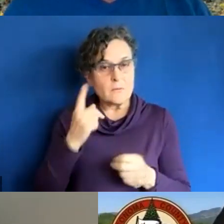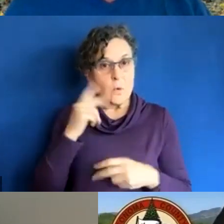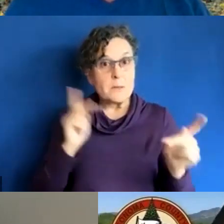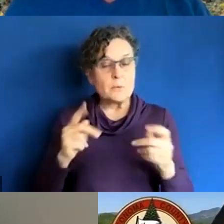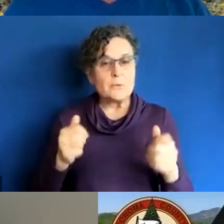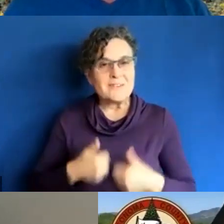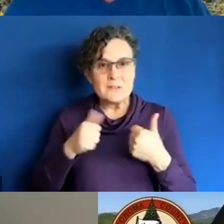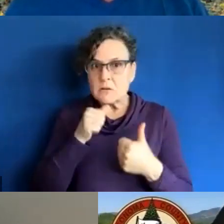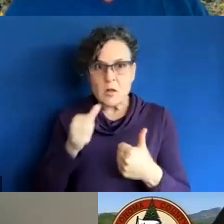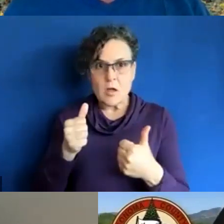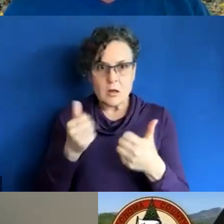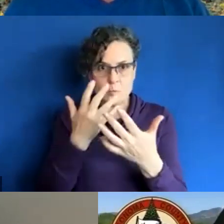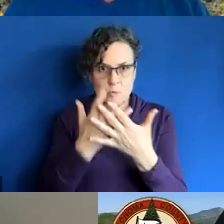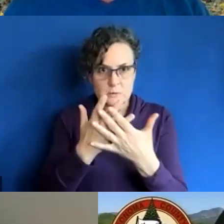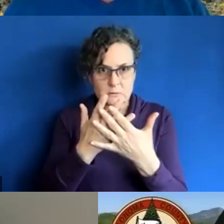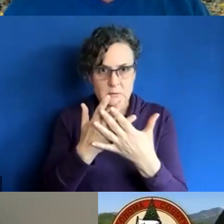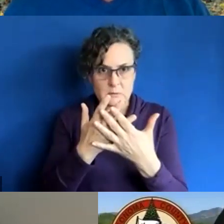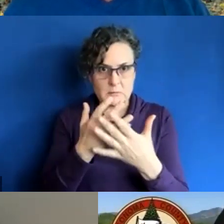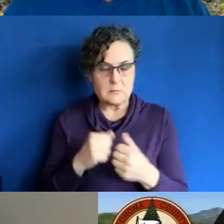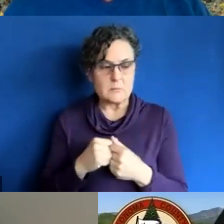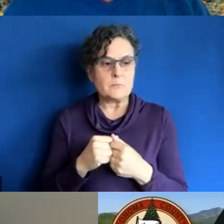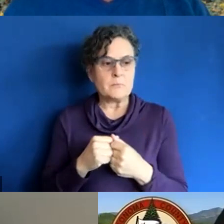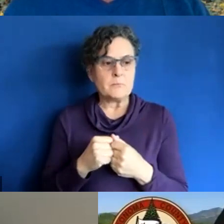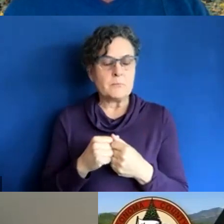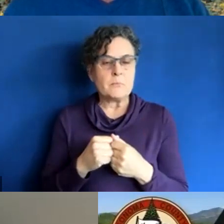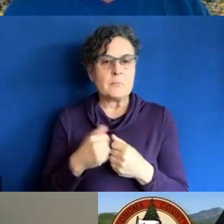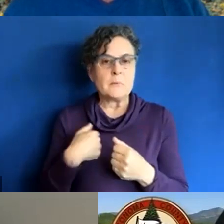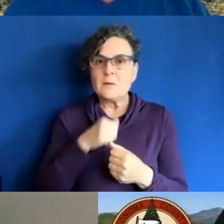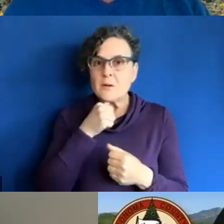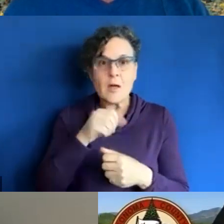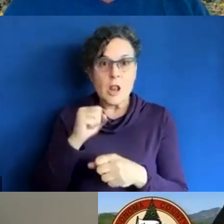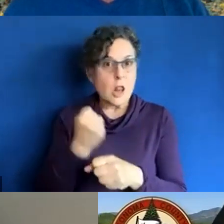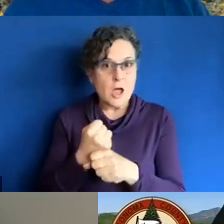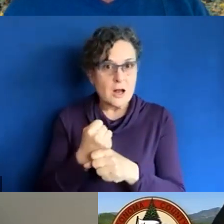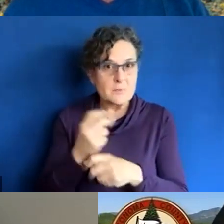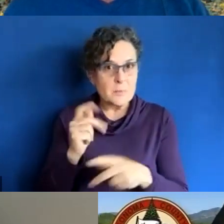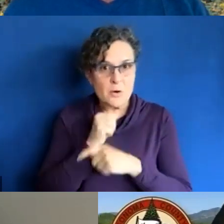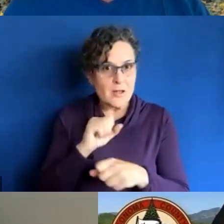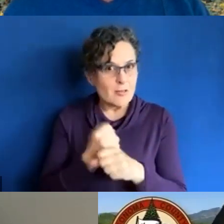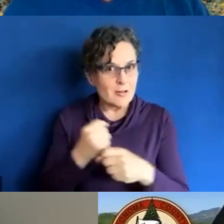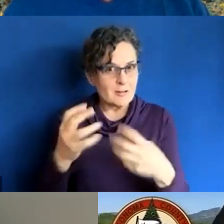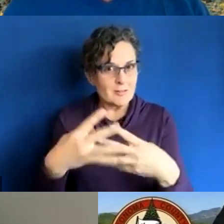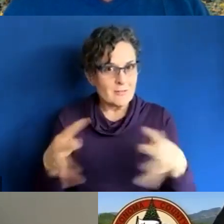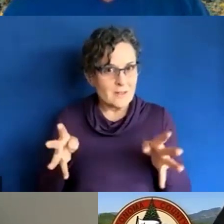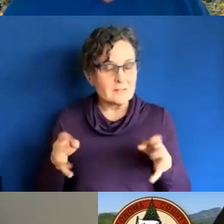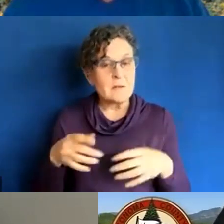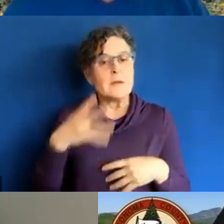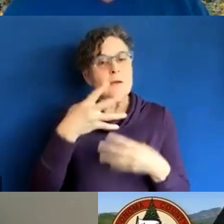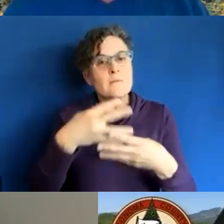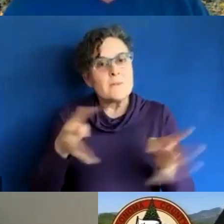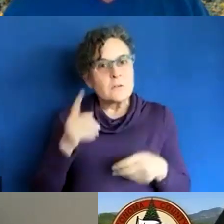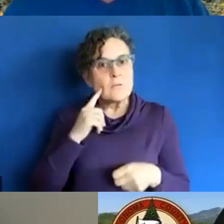detained. So these are not going to be people locked in these things. The fences are for